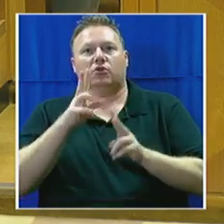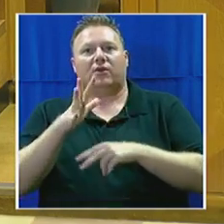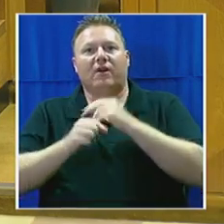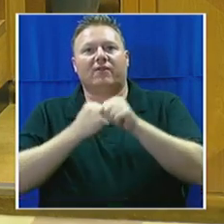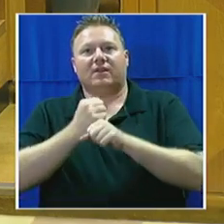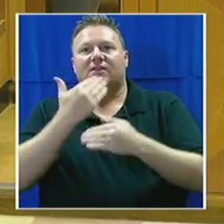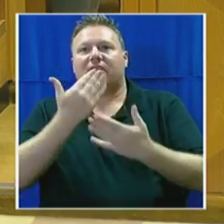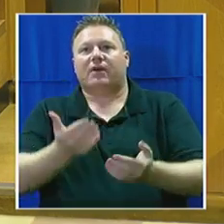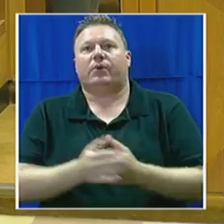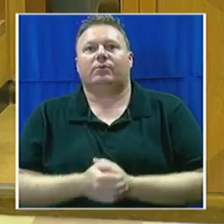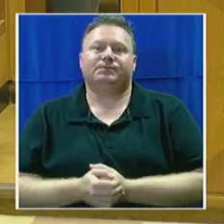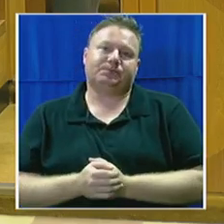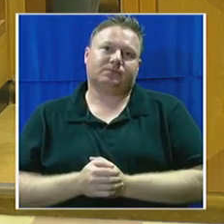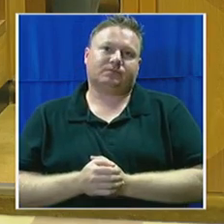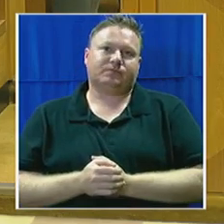years. Thank you very much.